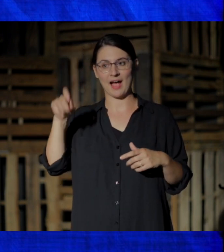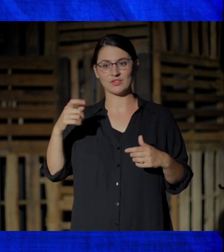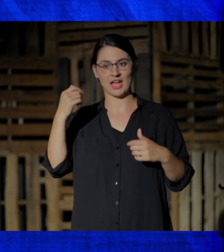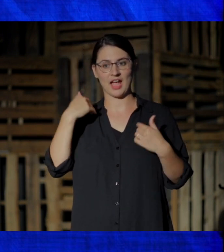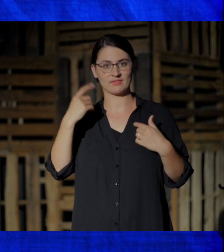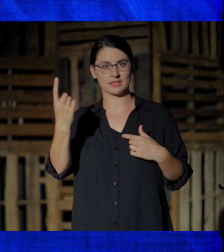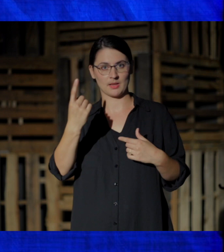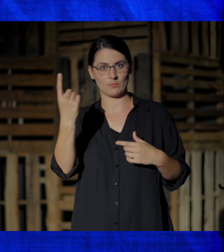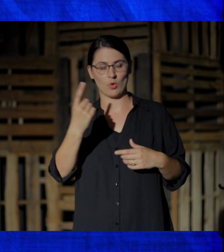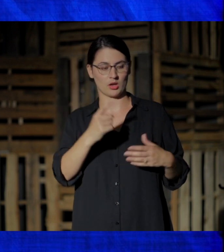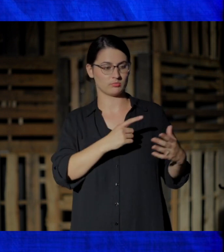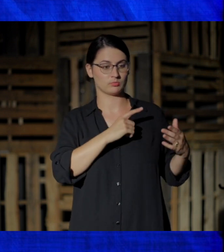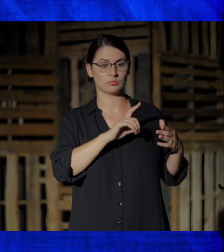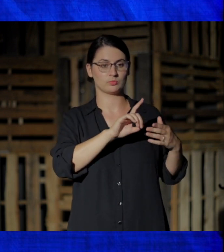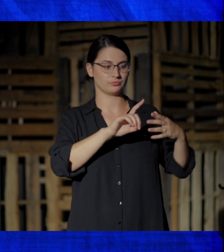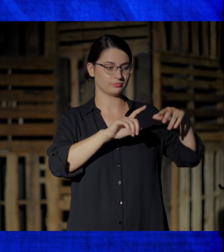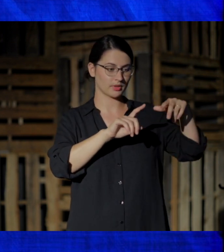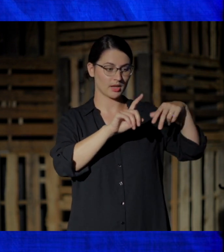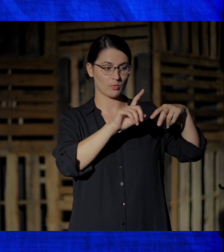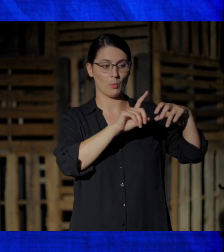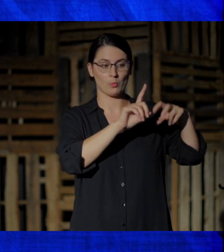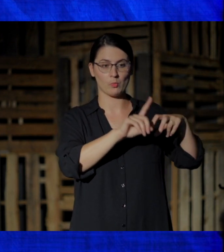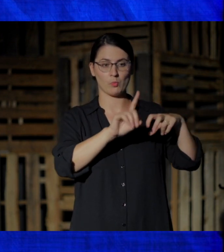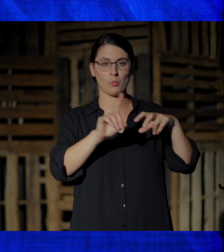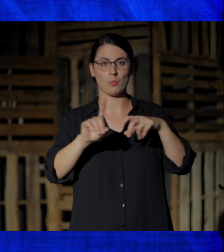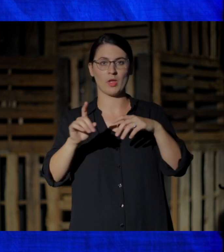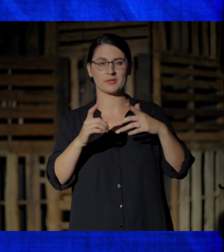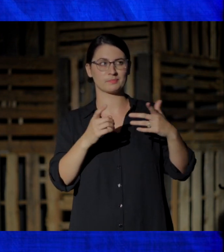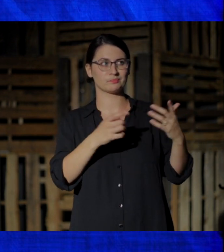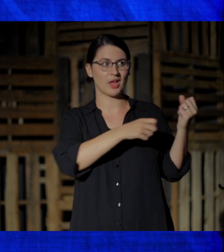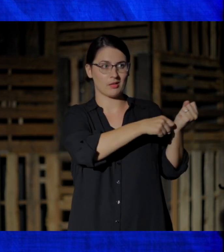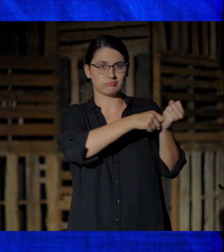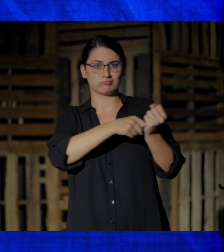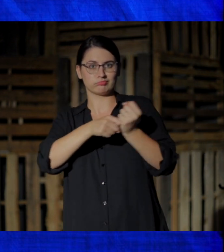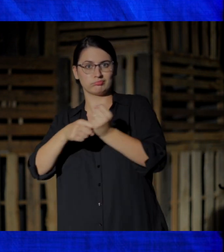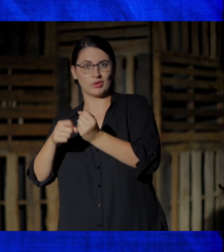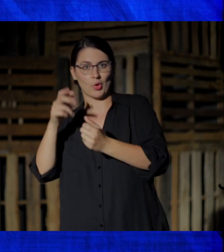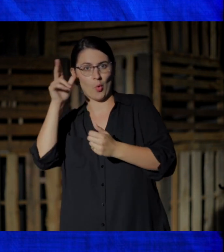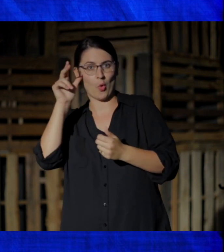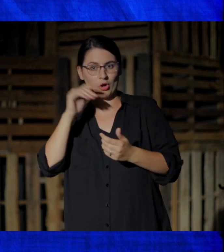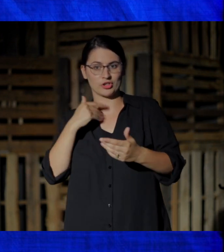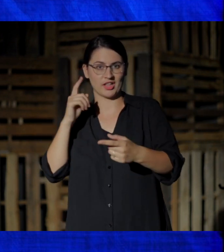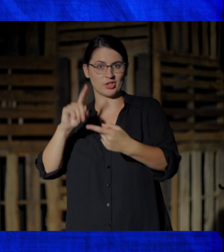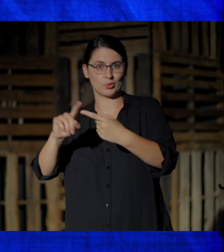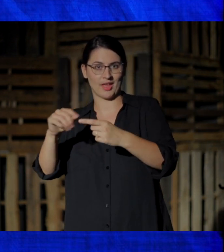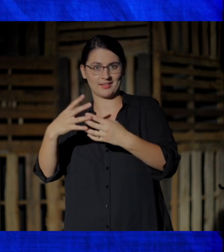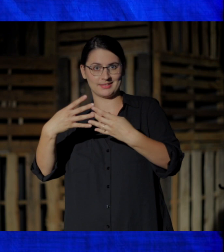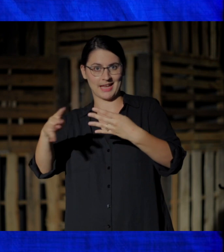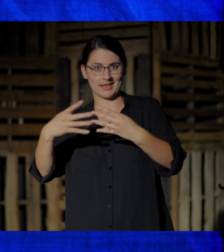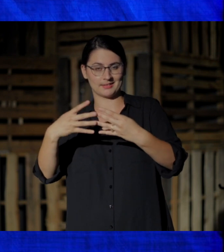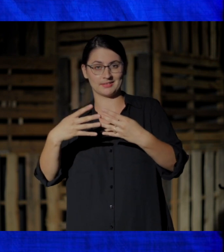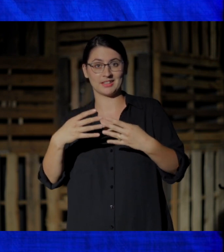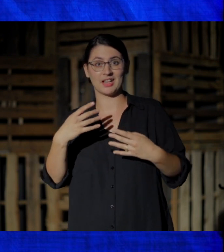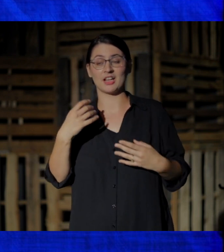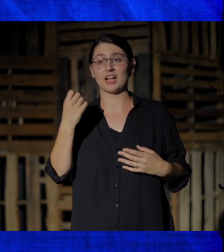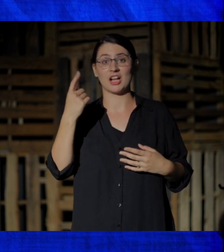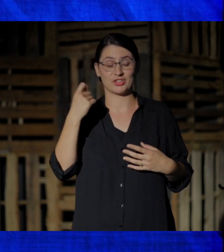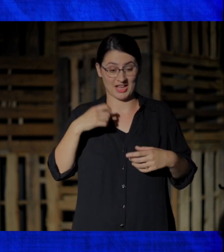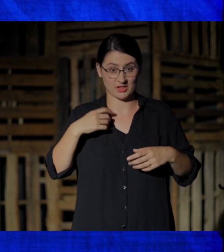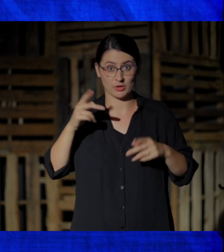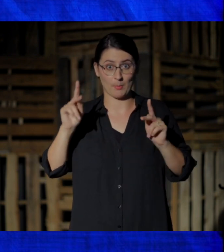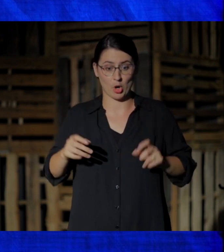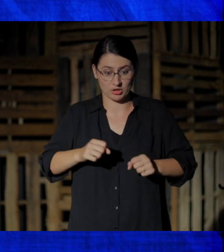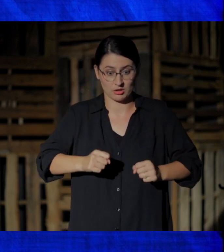All right. Otherwise, the poor guy on the horse, they don't stand a chance because the horse is just gone. All right. That horse can't wait. It's so excited. And so they get